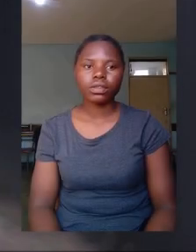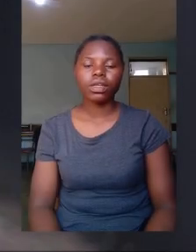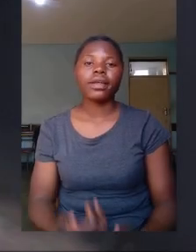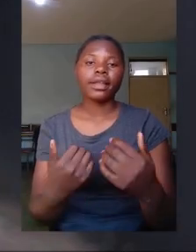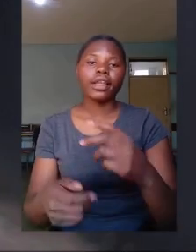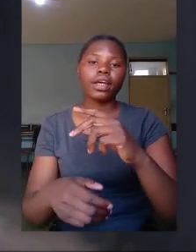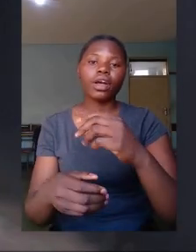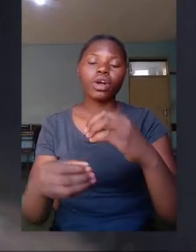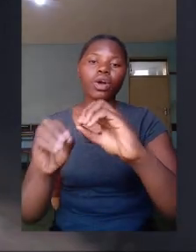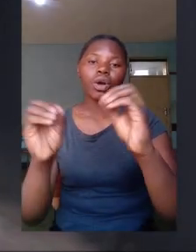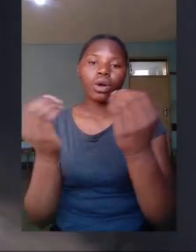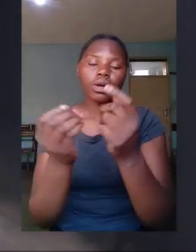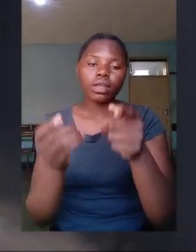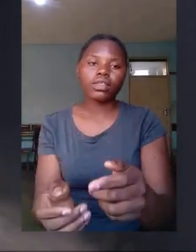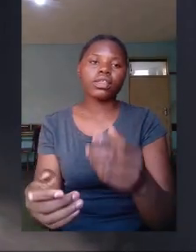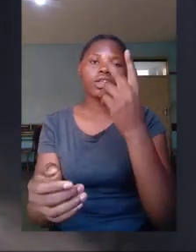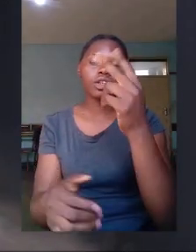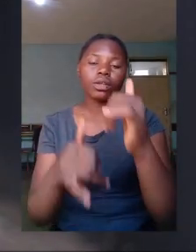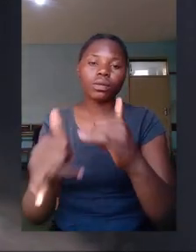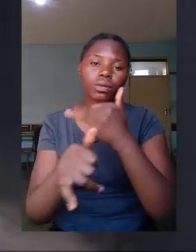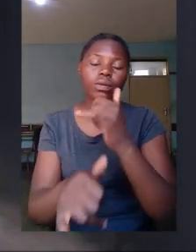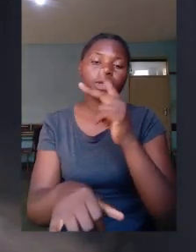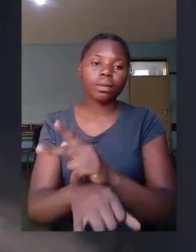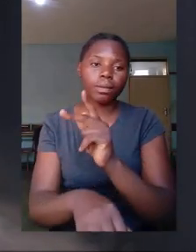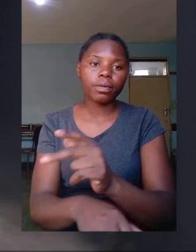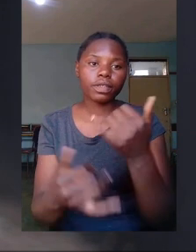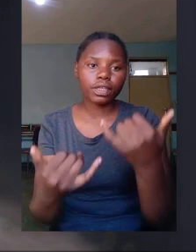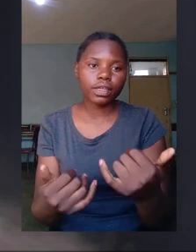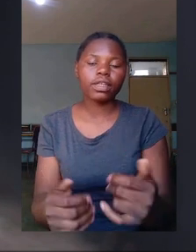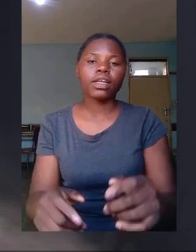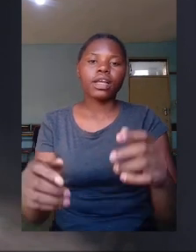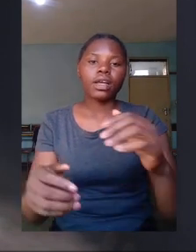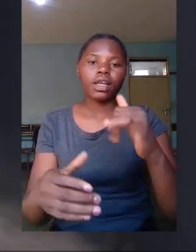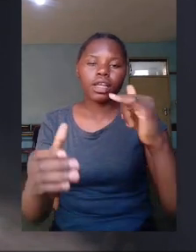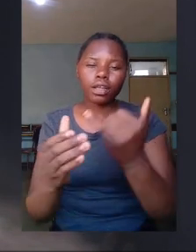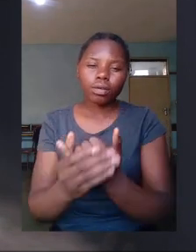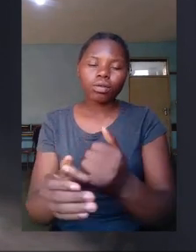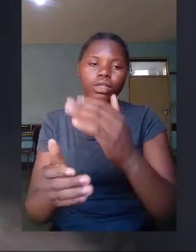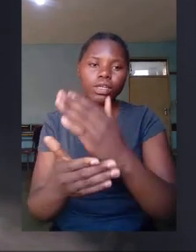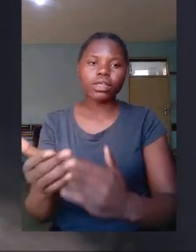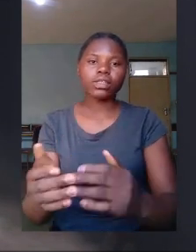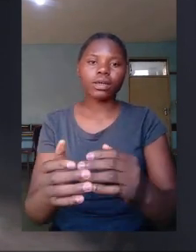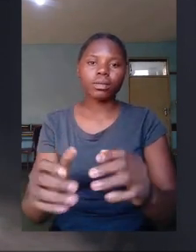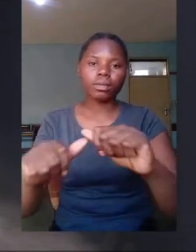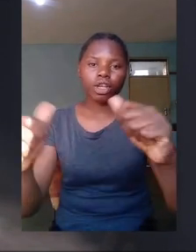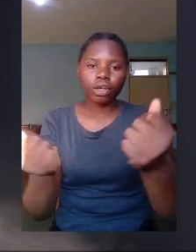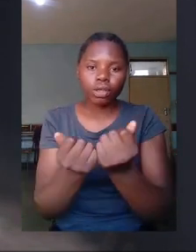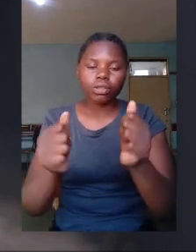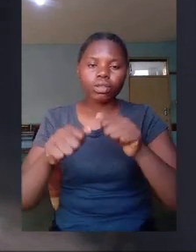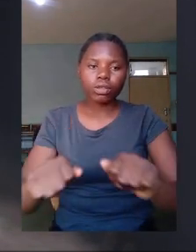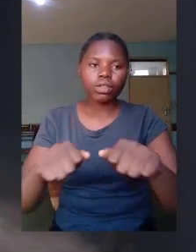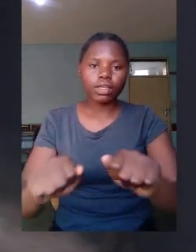So Wiser User is a 2-year project, and it has a diverse team across science, social science, communities and boundary